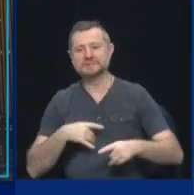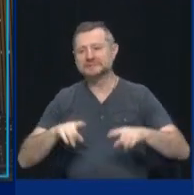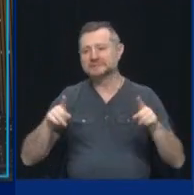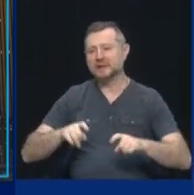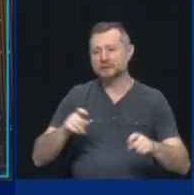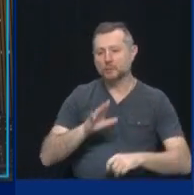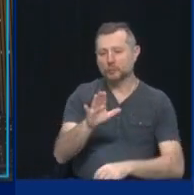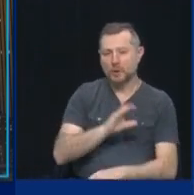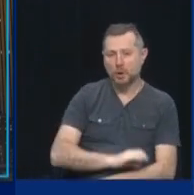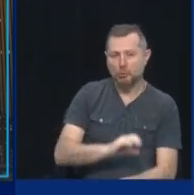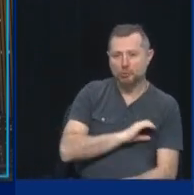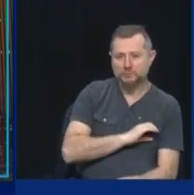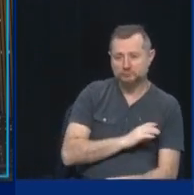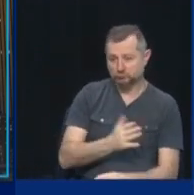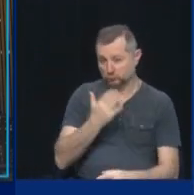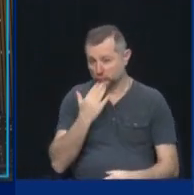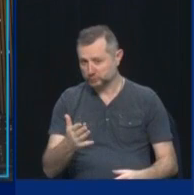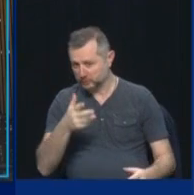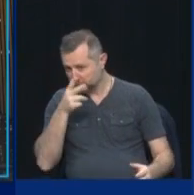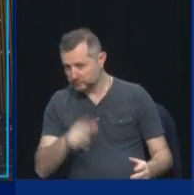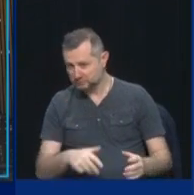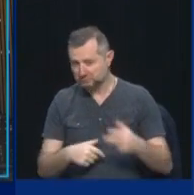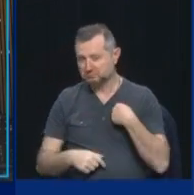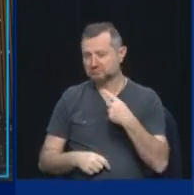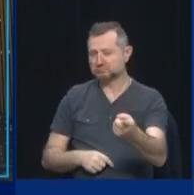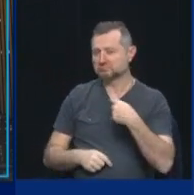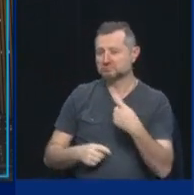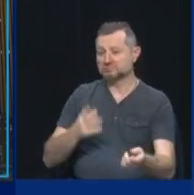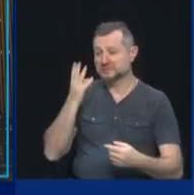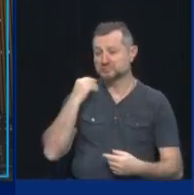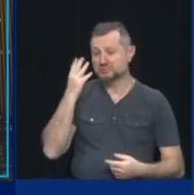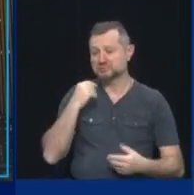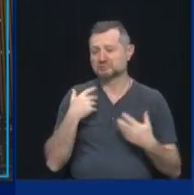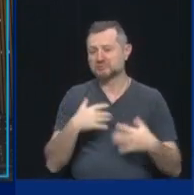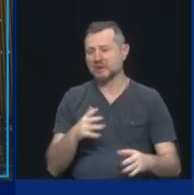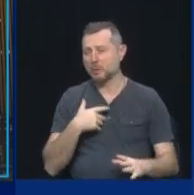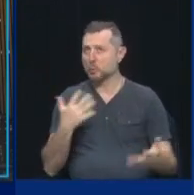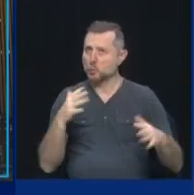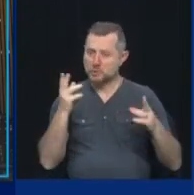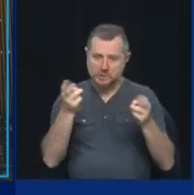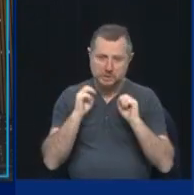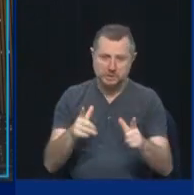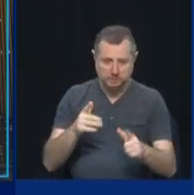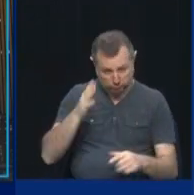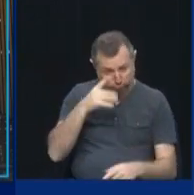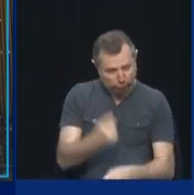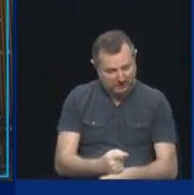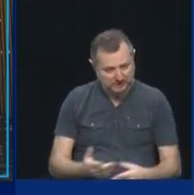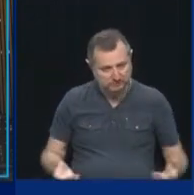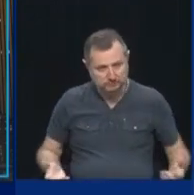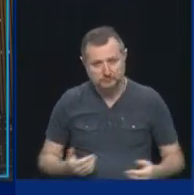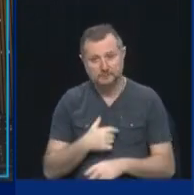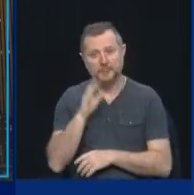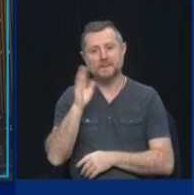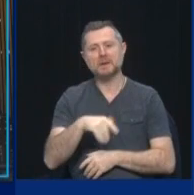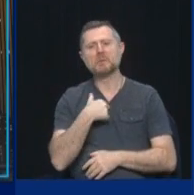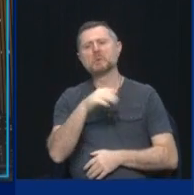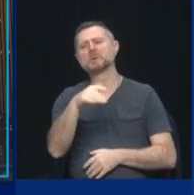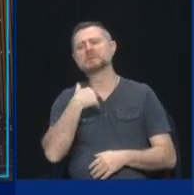We went through hell. Yeah, we did. We got knocked on our rear end. Yeah, we did.